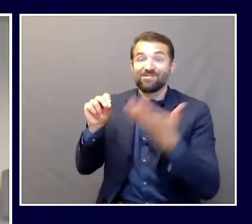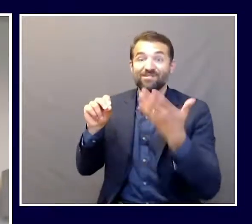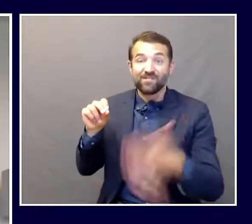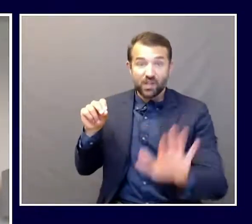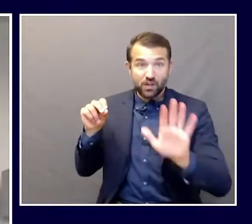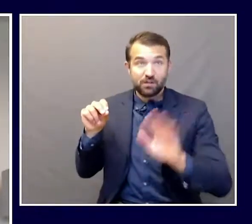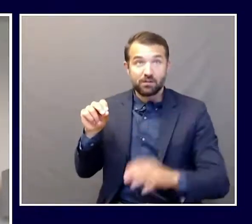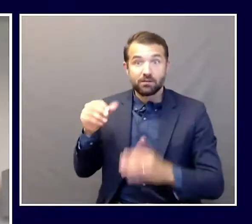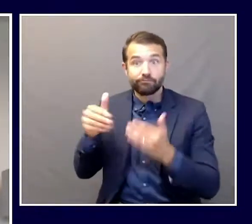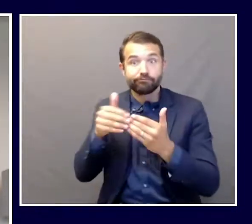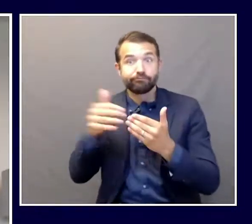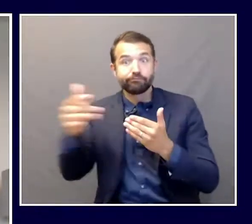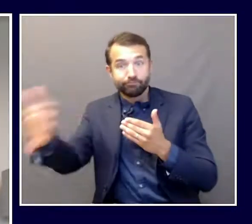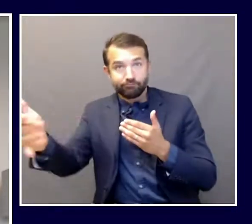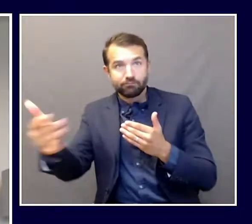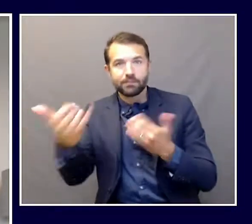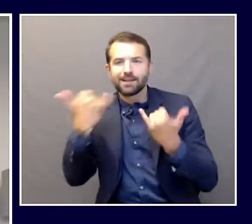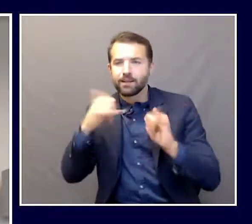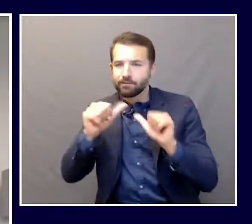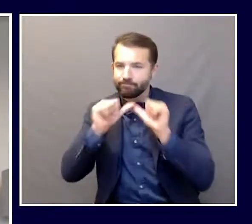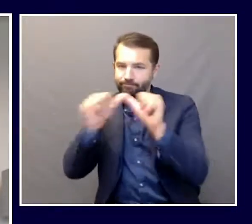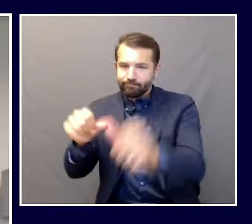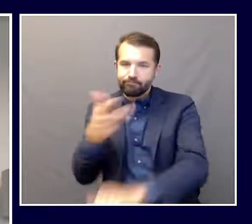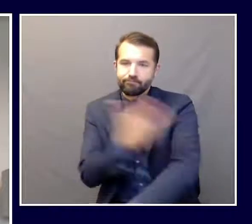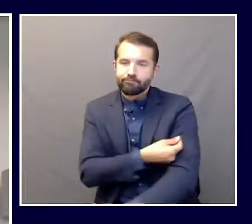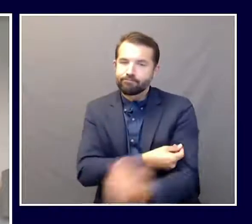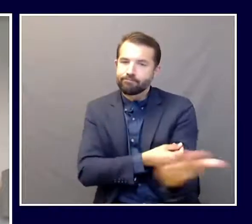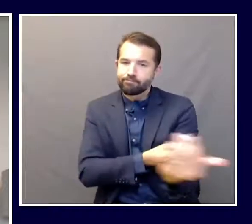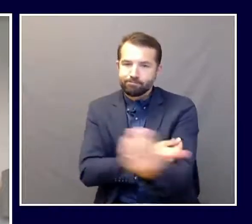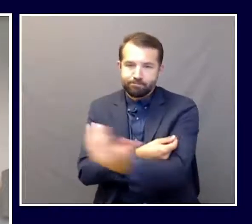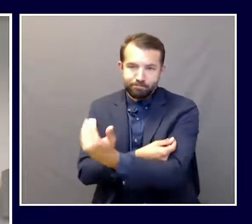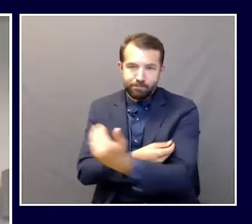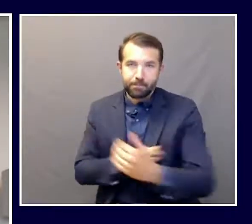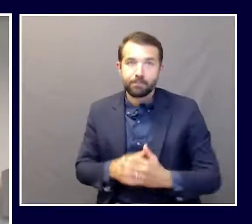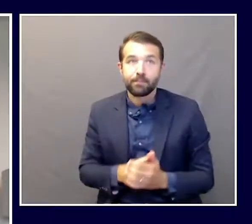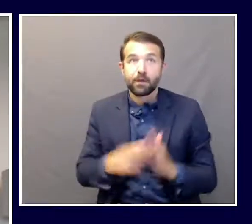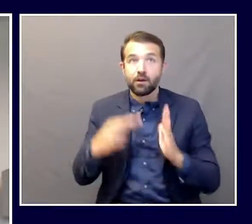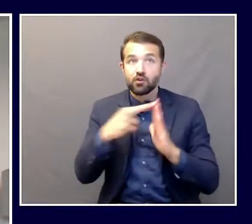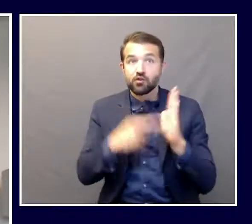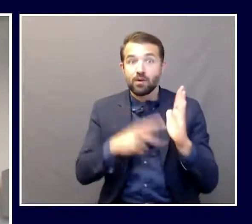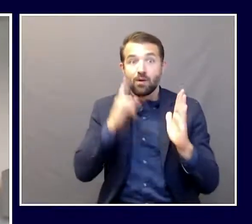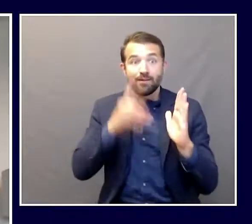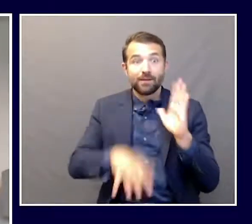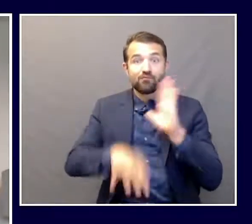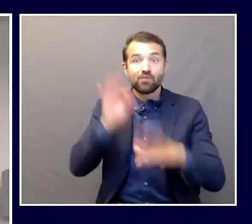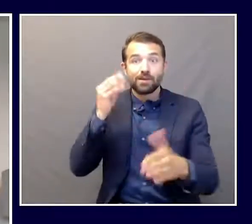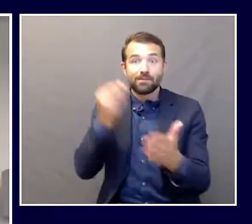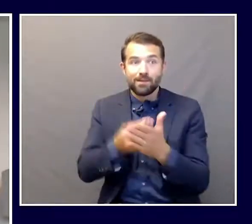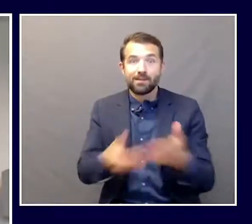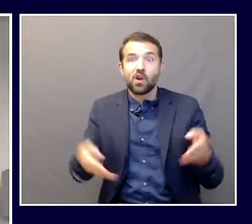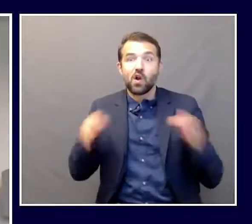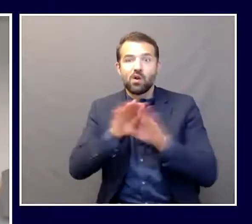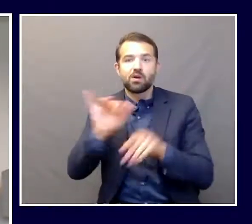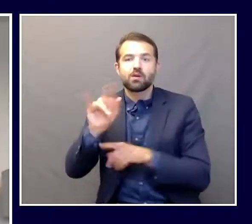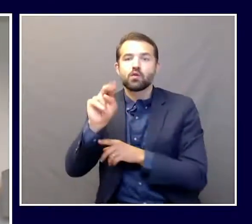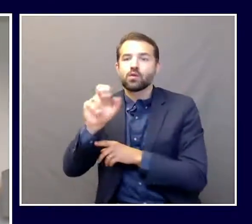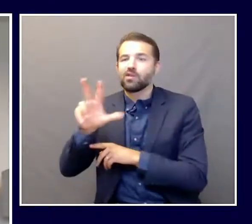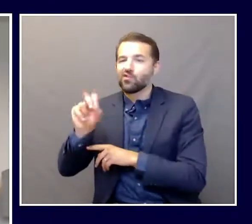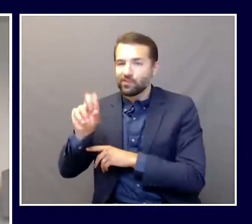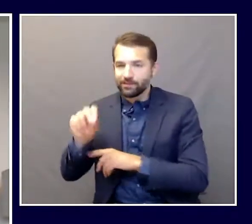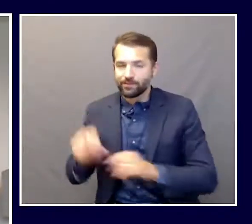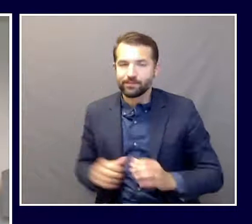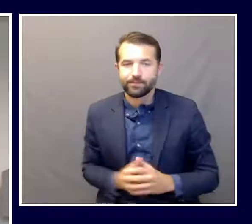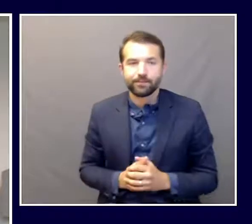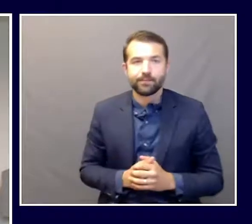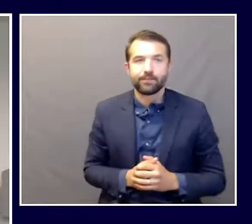what ends on June 30th at midnight. Okay, thank you, Dr. Shah. Thanks, Chris. Let me turn it over to